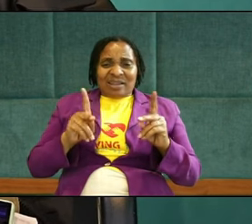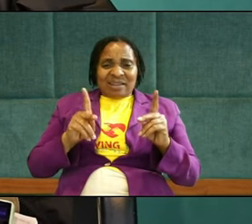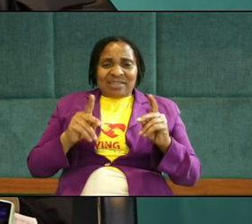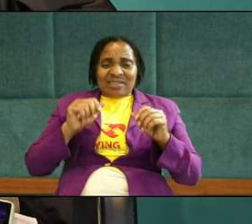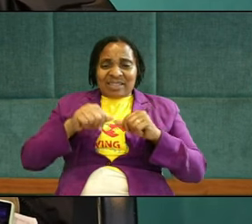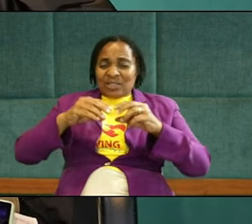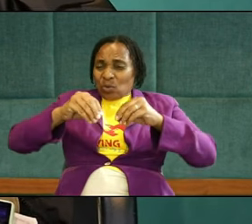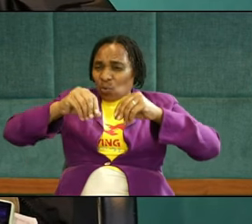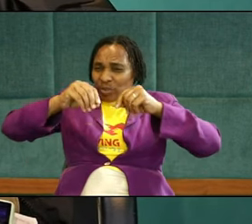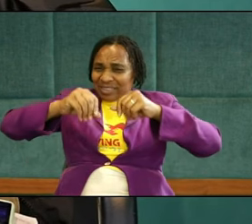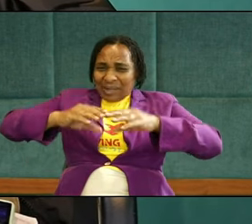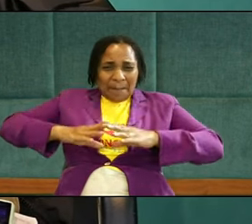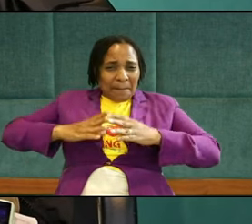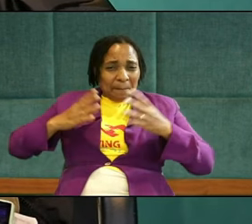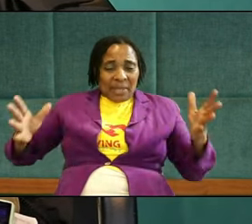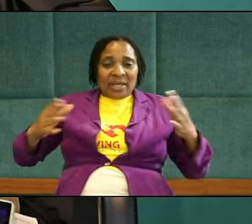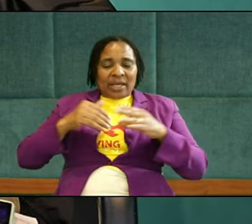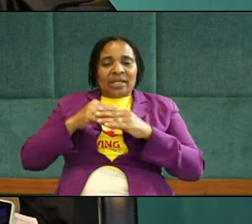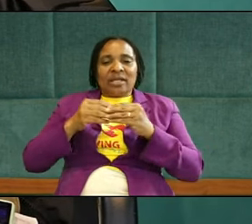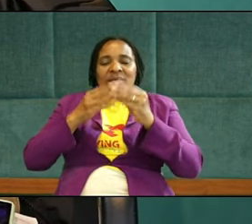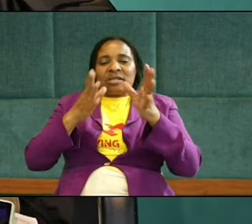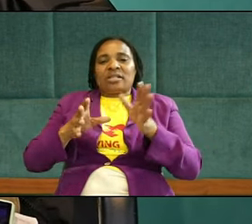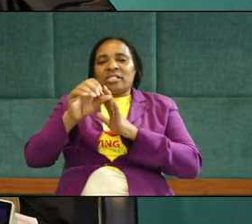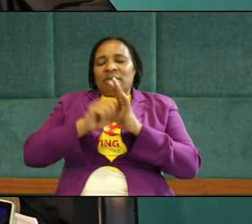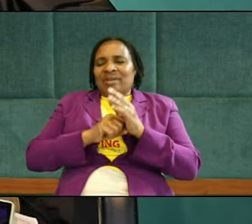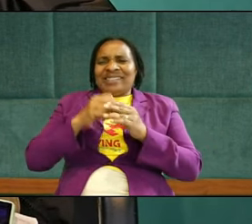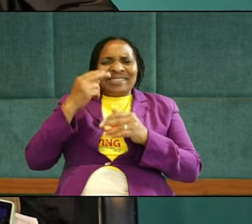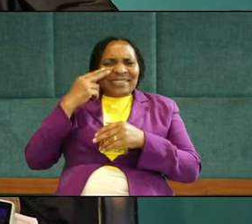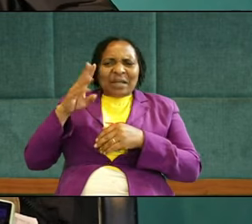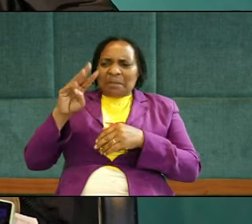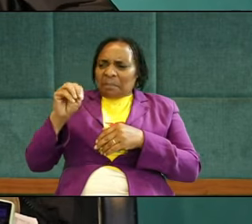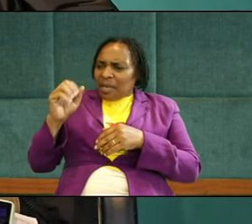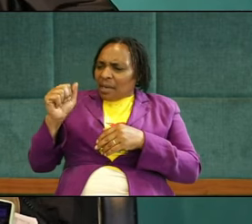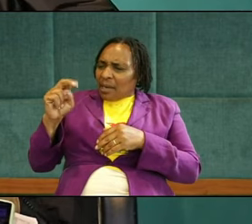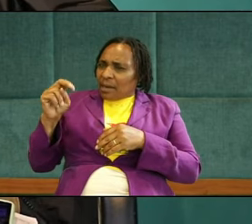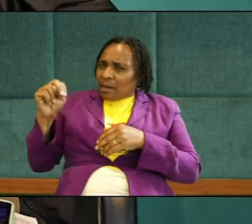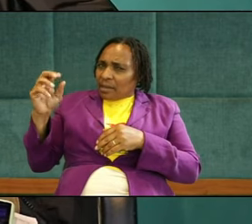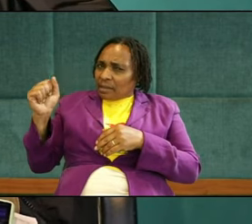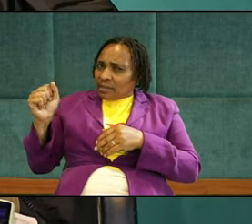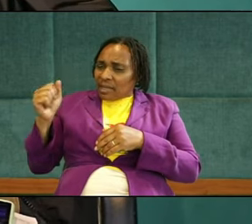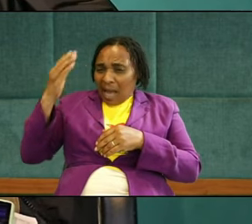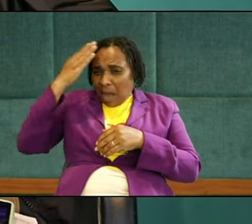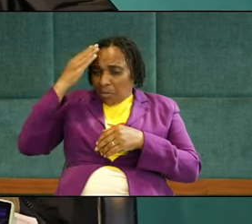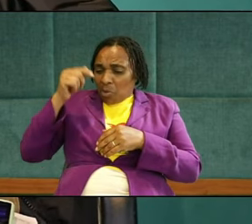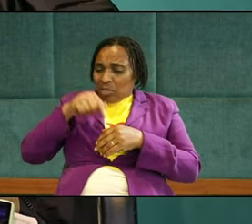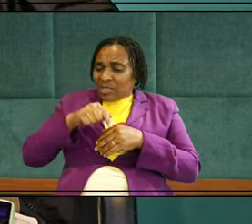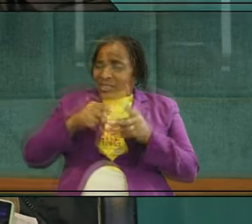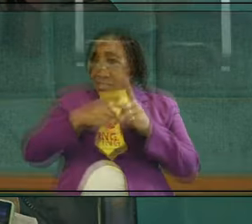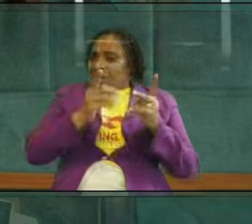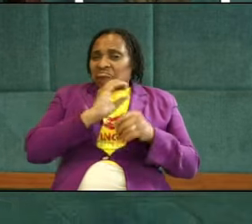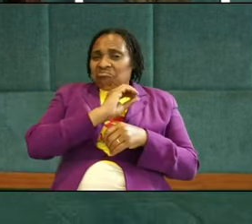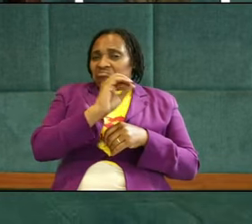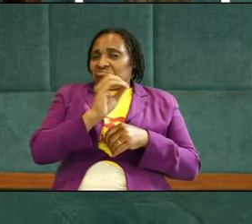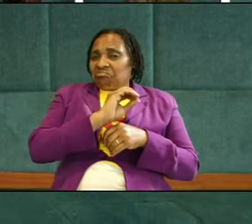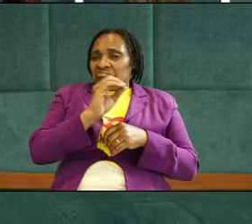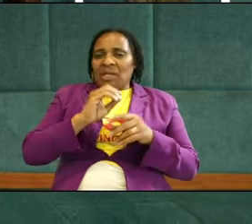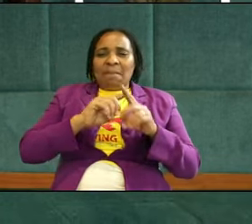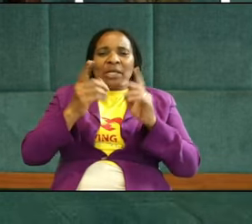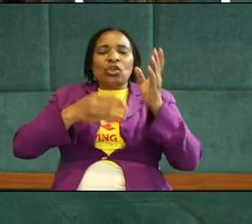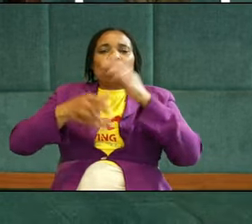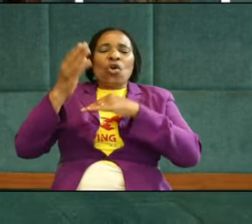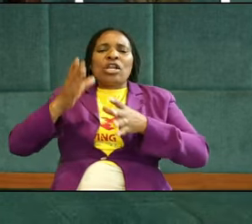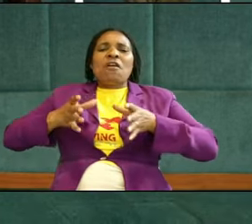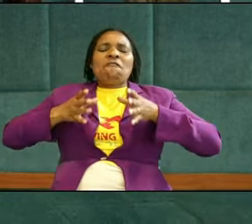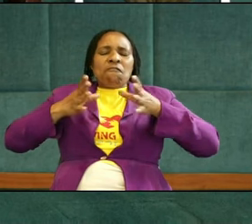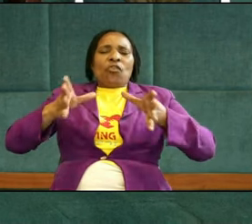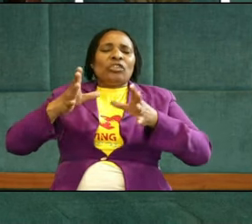big quality in leadership, because we see Manasseh wasn't exactly humble at the beginning. But God forced